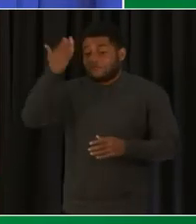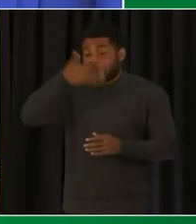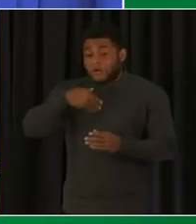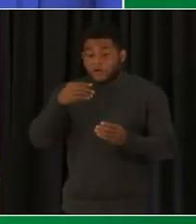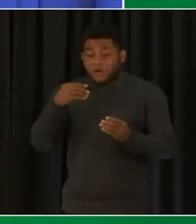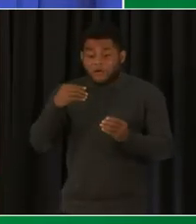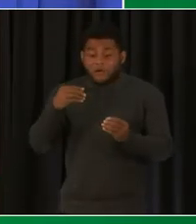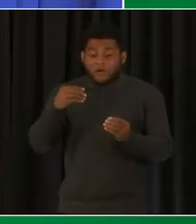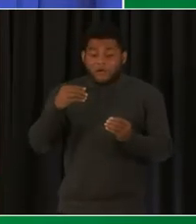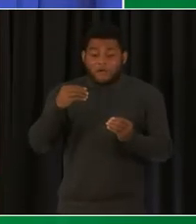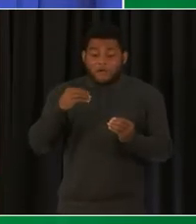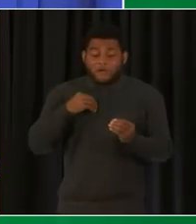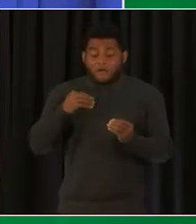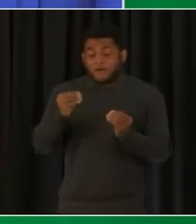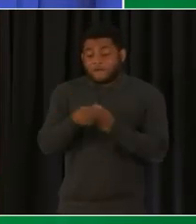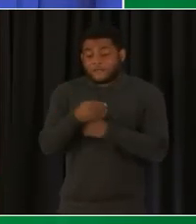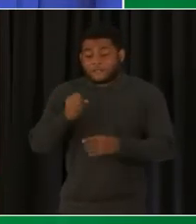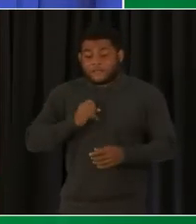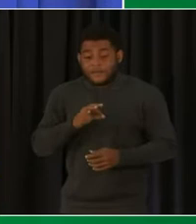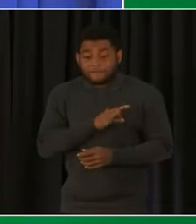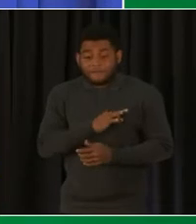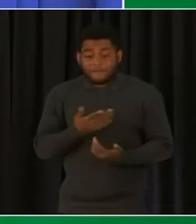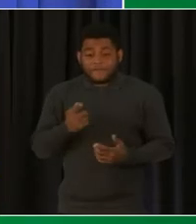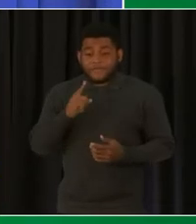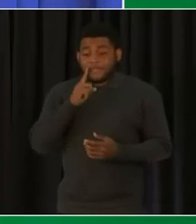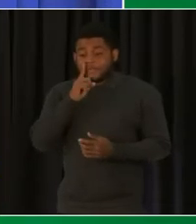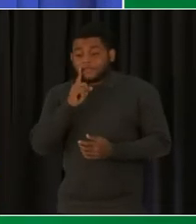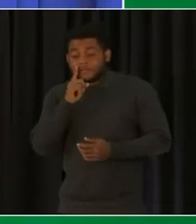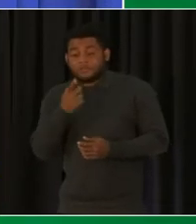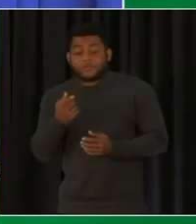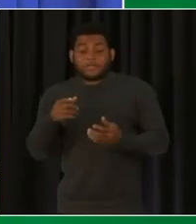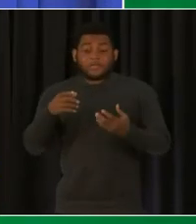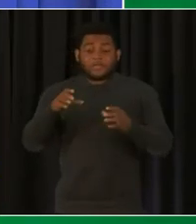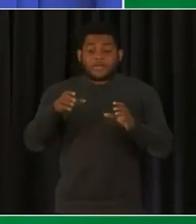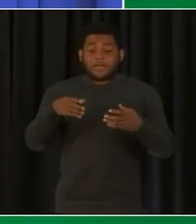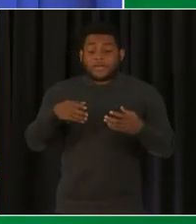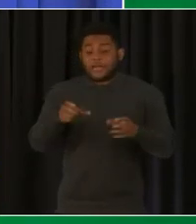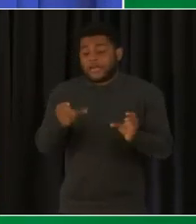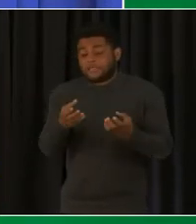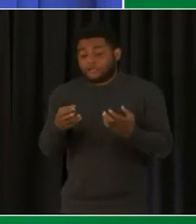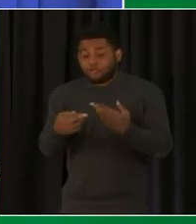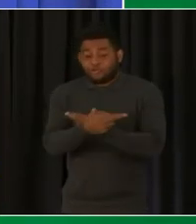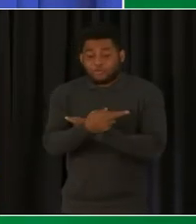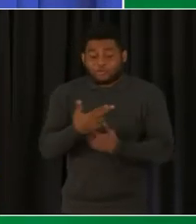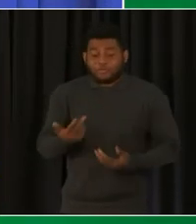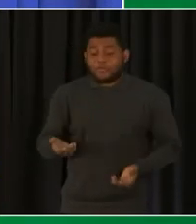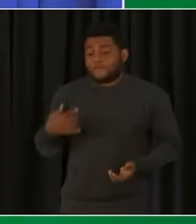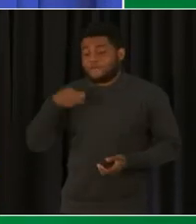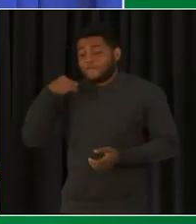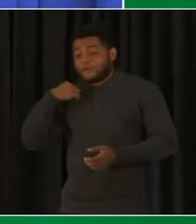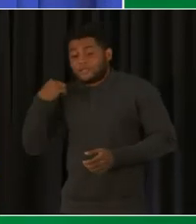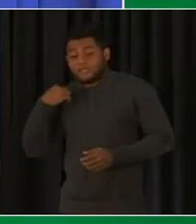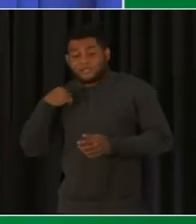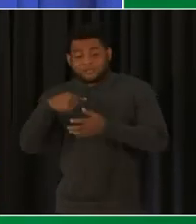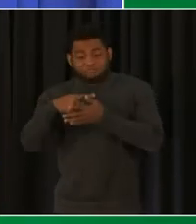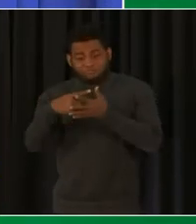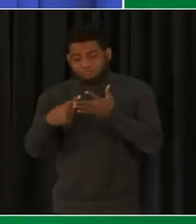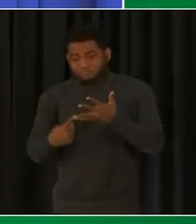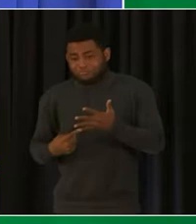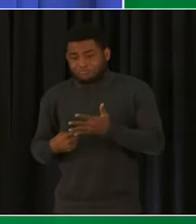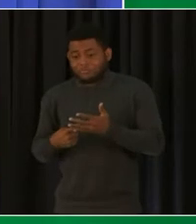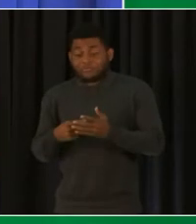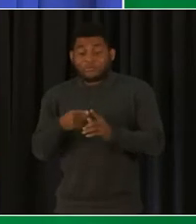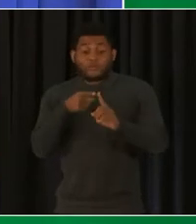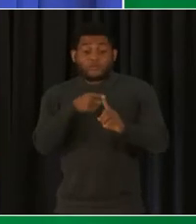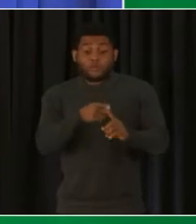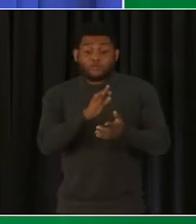staff, a classroom aide, a volunteer. So it's so important that our schools keep really good records of who are the